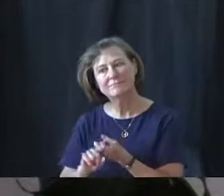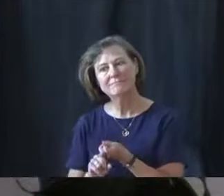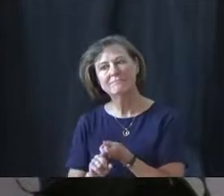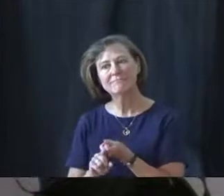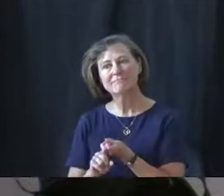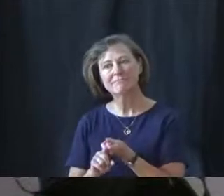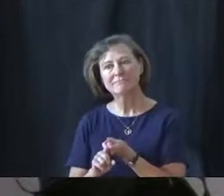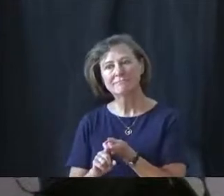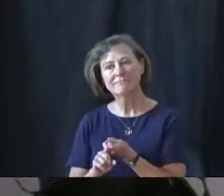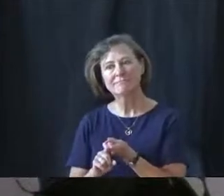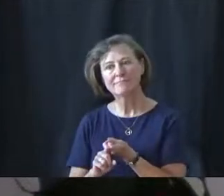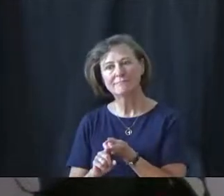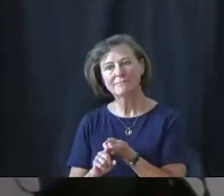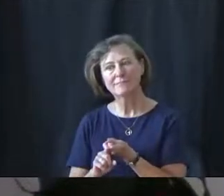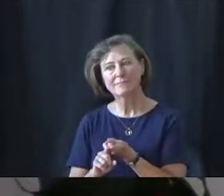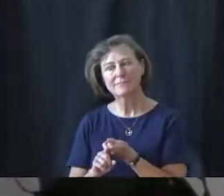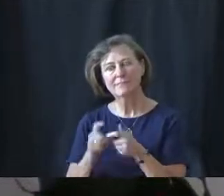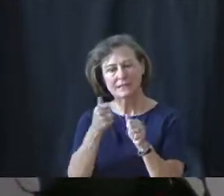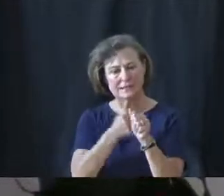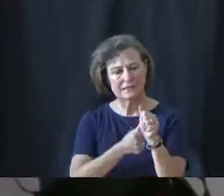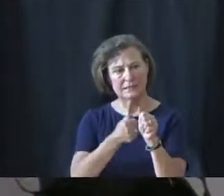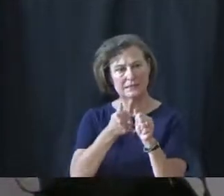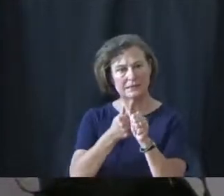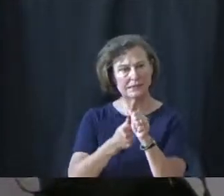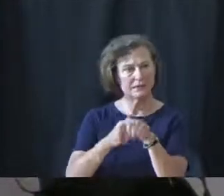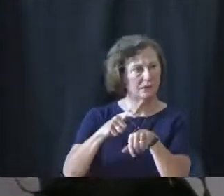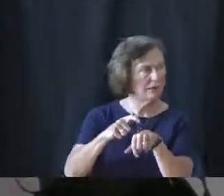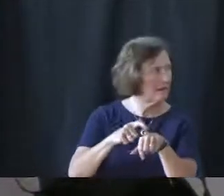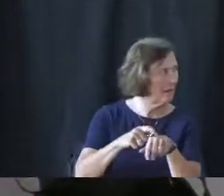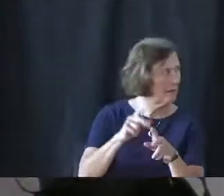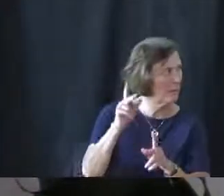At each of these times, there are condolences.